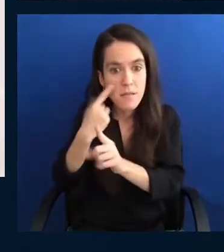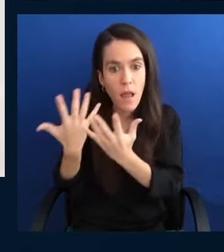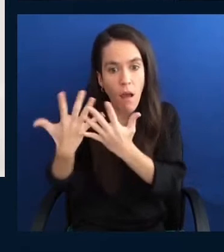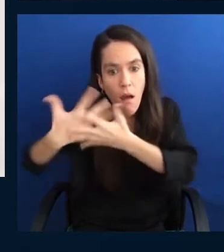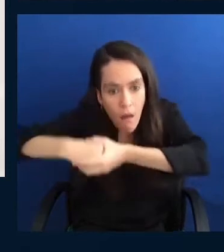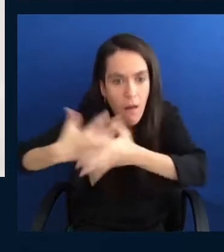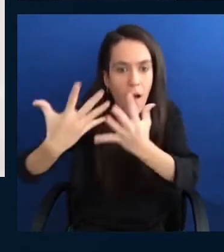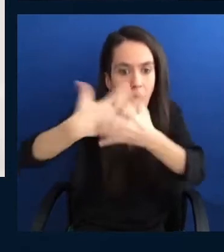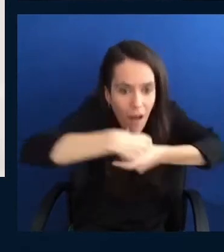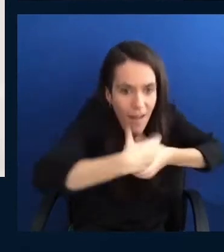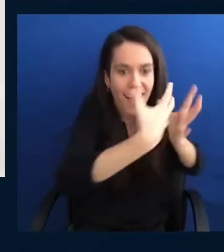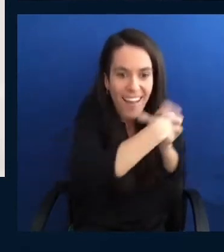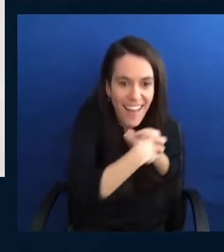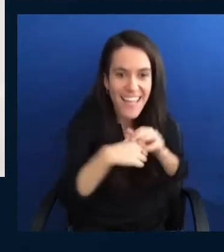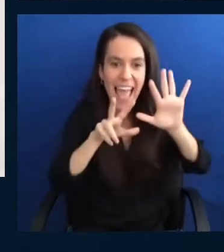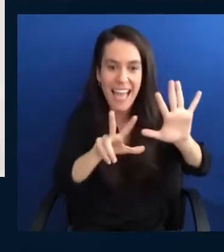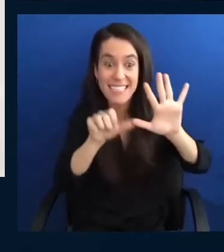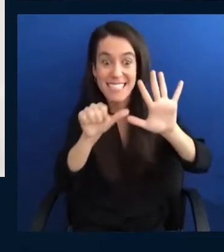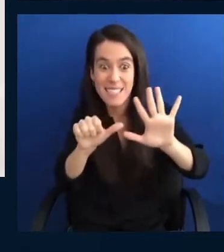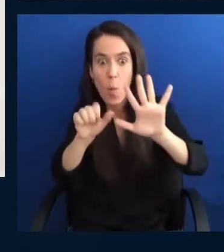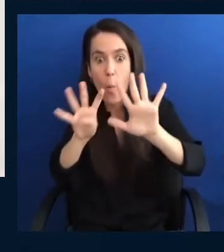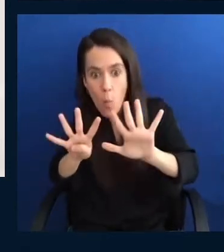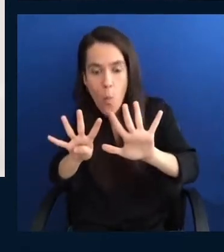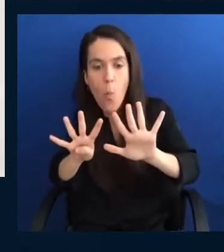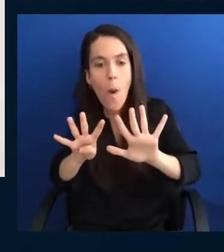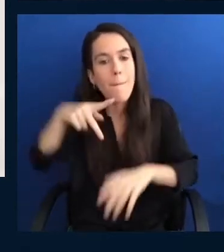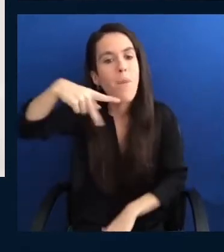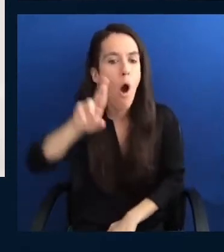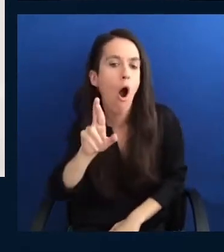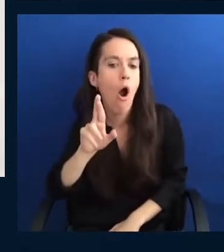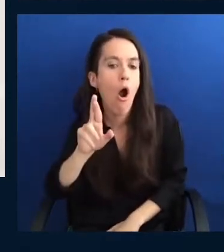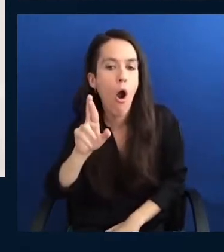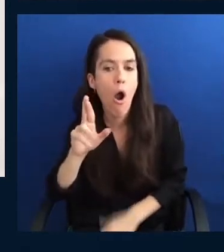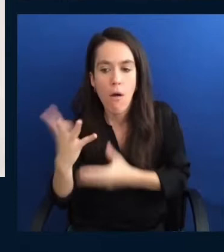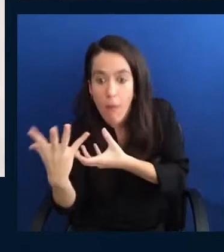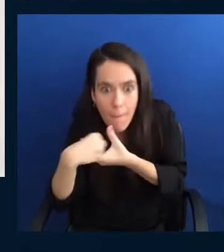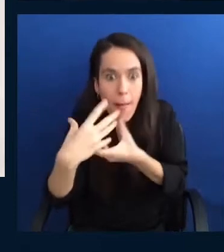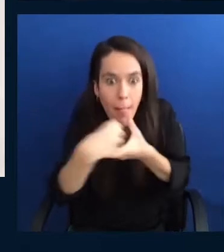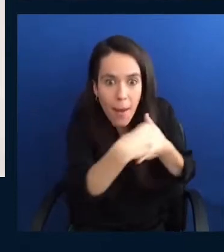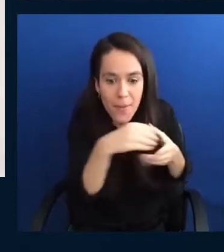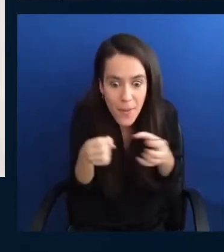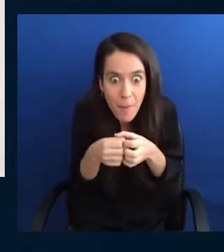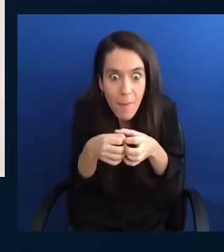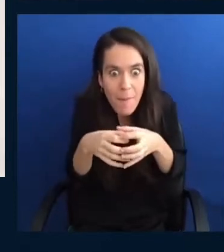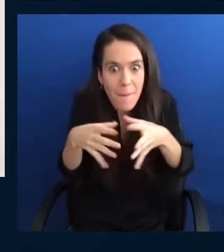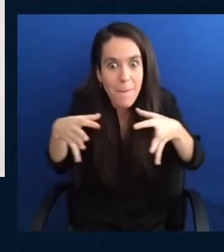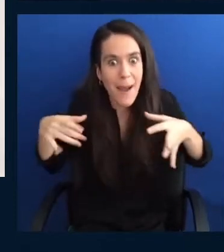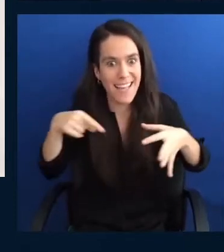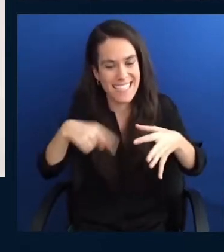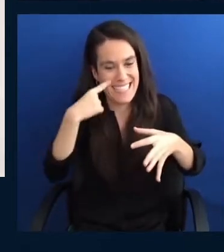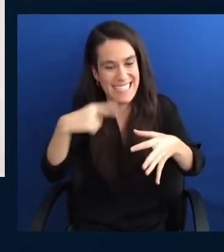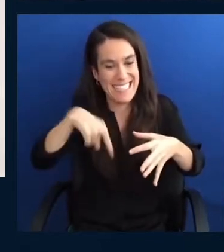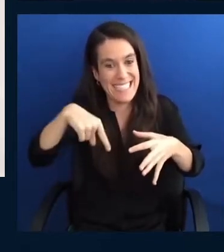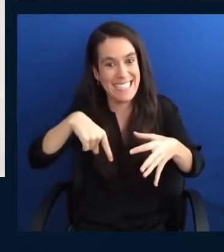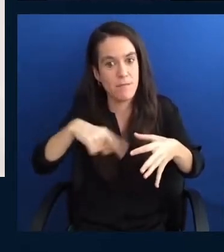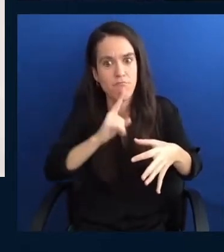PRs, which is pretty incredible number. That's more than 2 a day. That's really impressive, and we're really